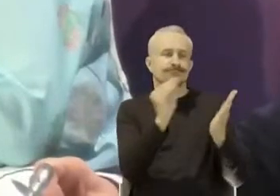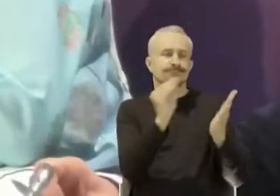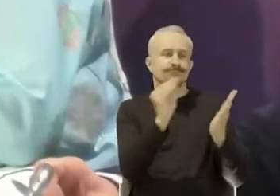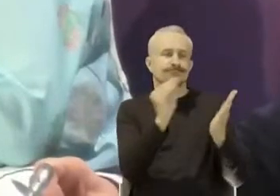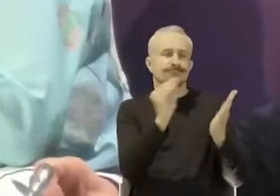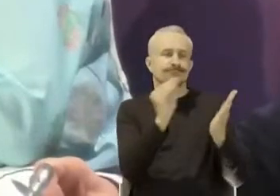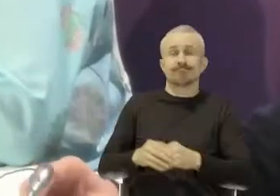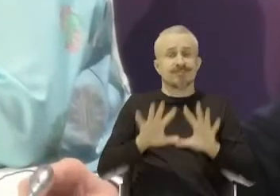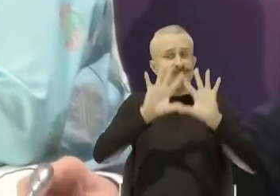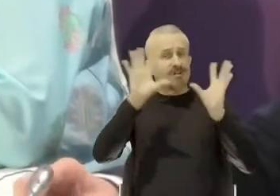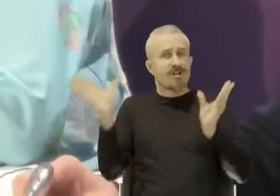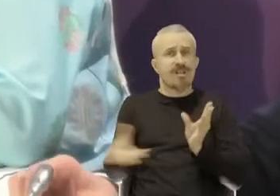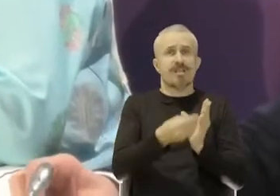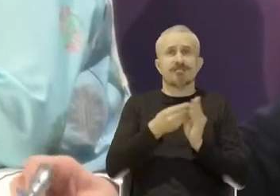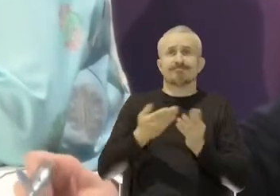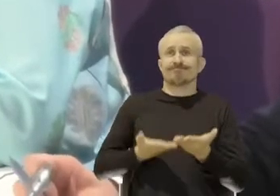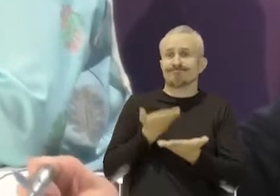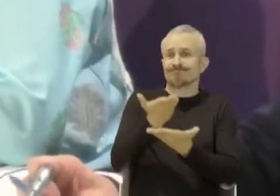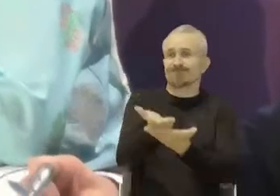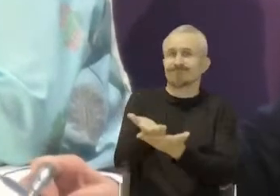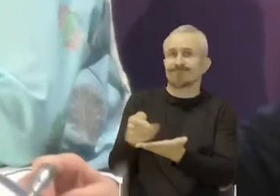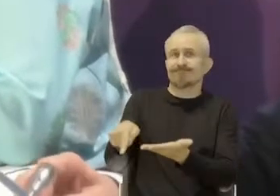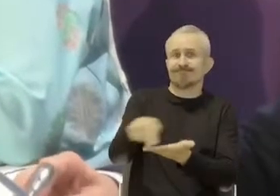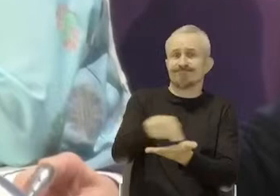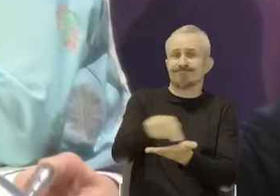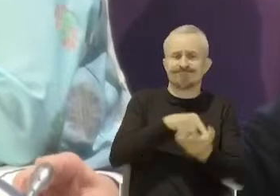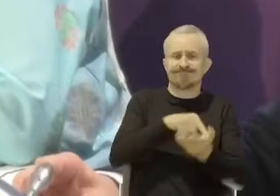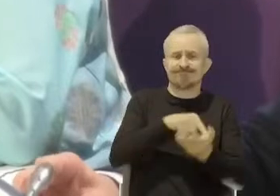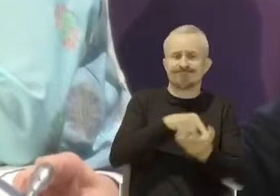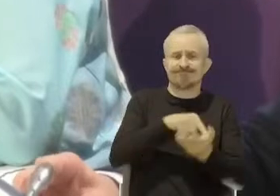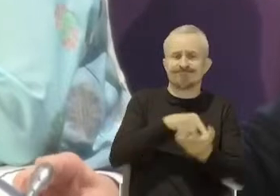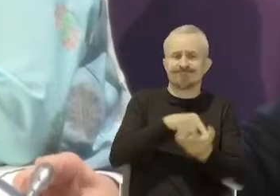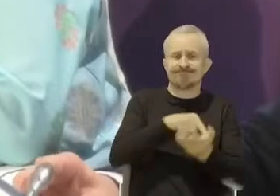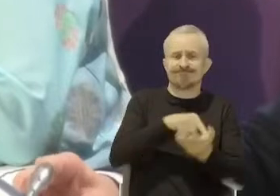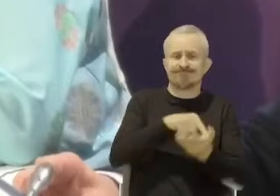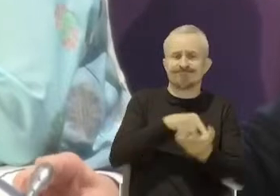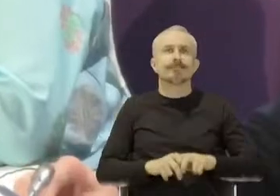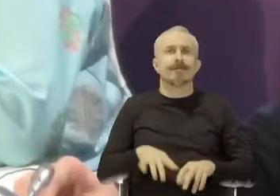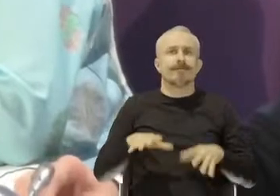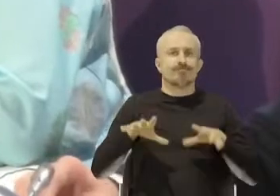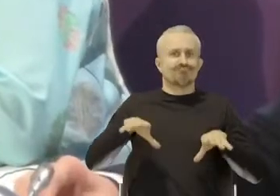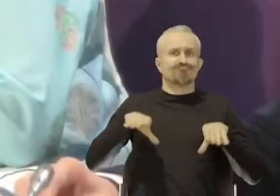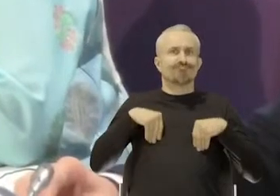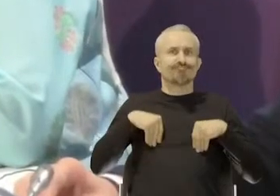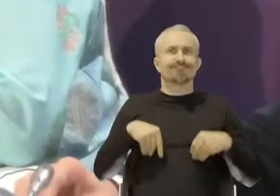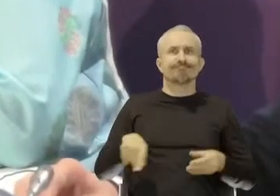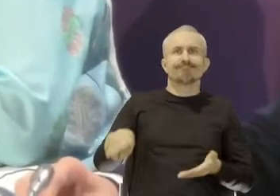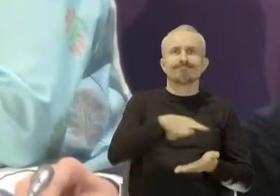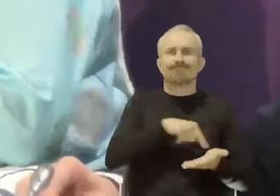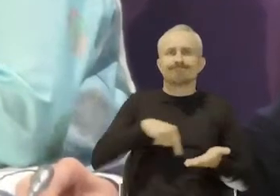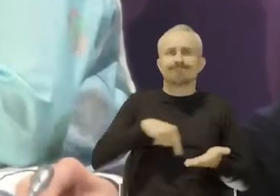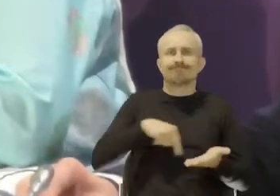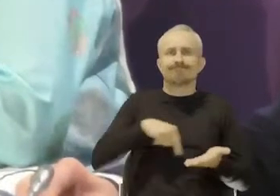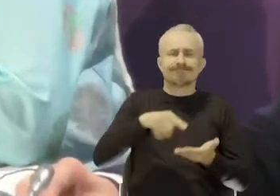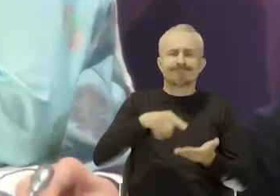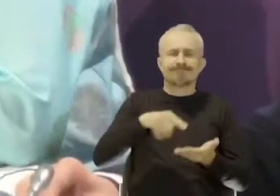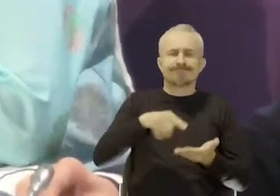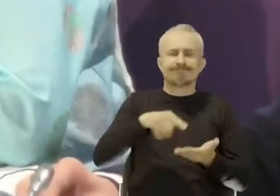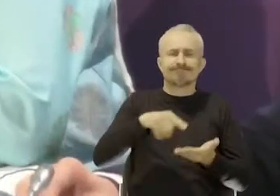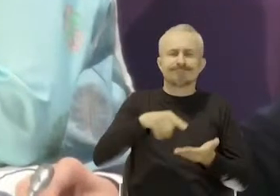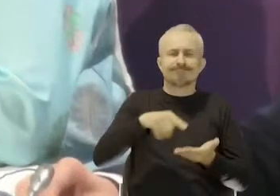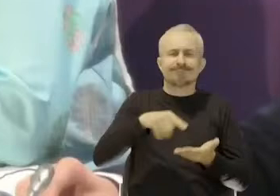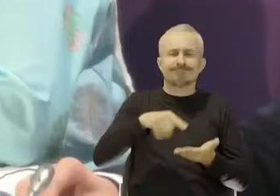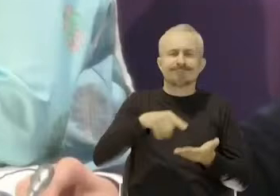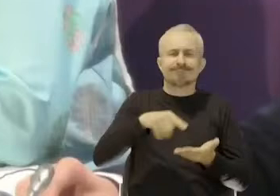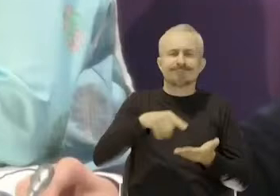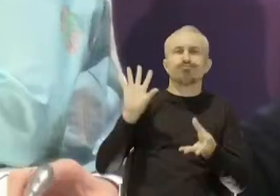member state over the past 6 years to implement the new urban agenda and the commitment made on future action. And the report